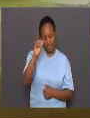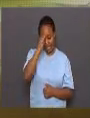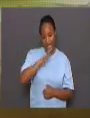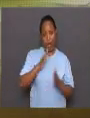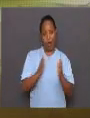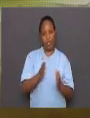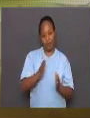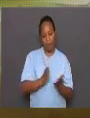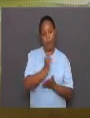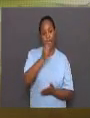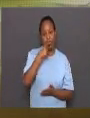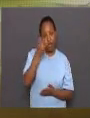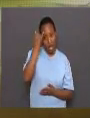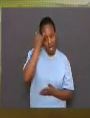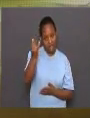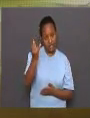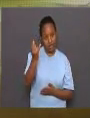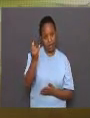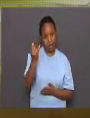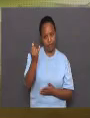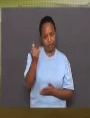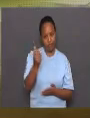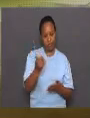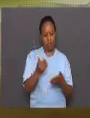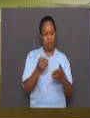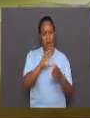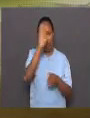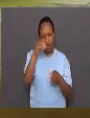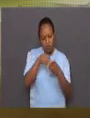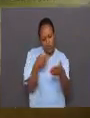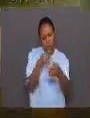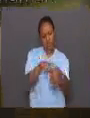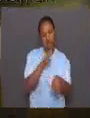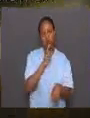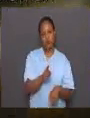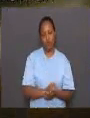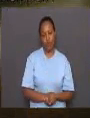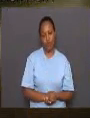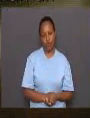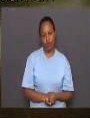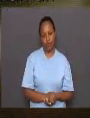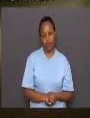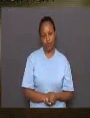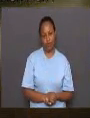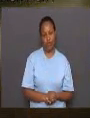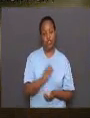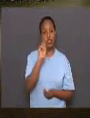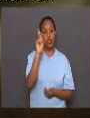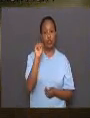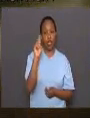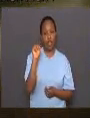human rights is relatively recent in Africa. The United